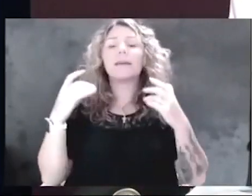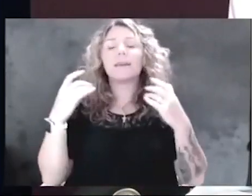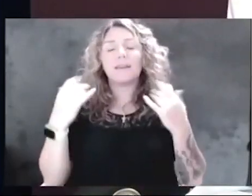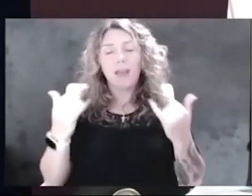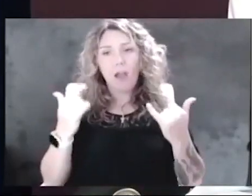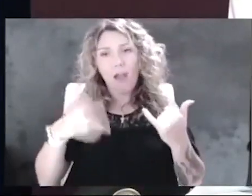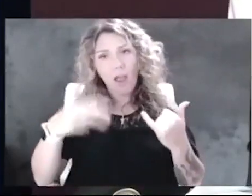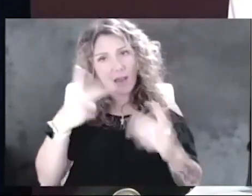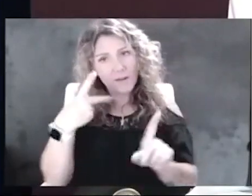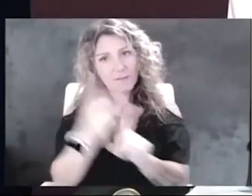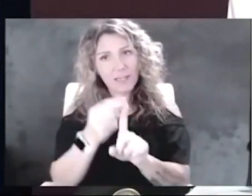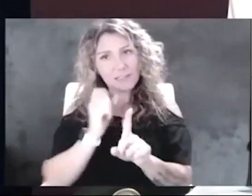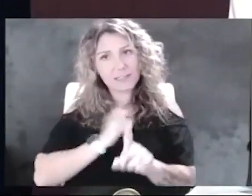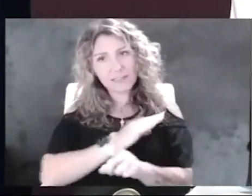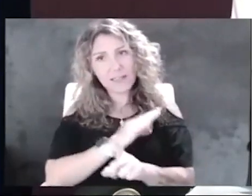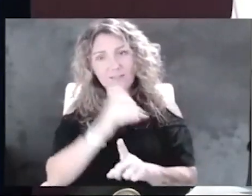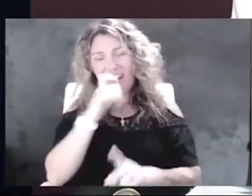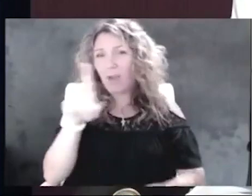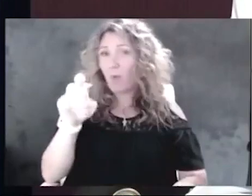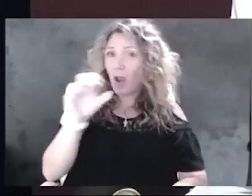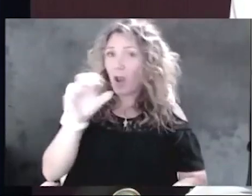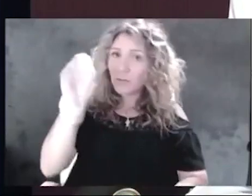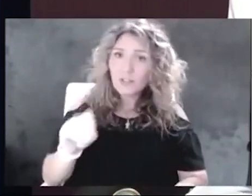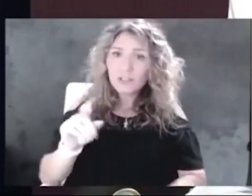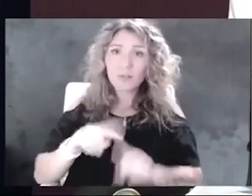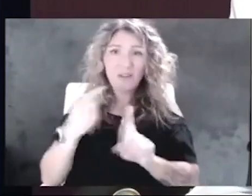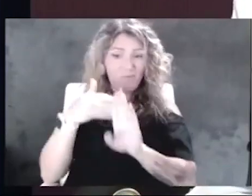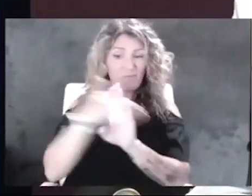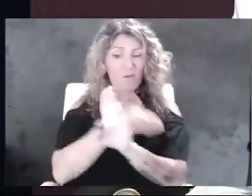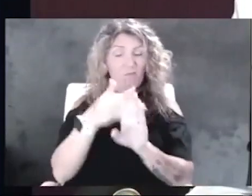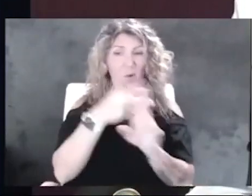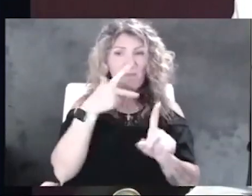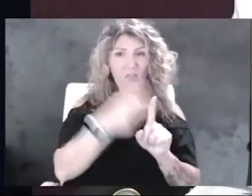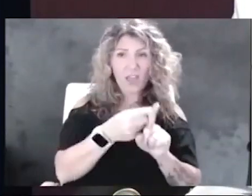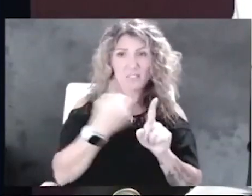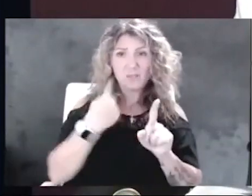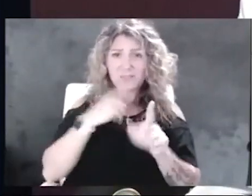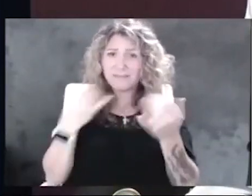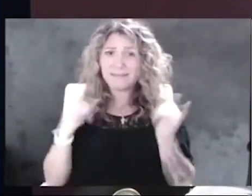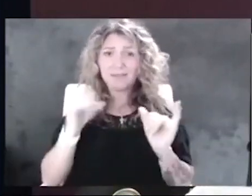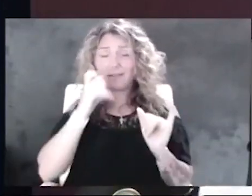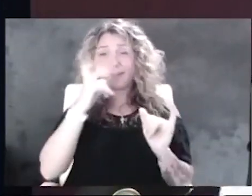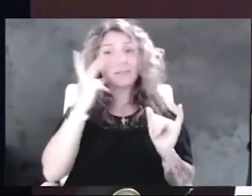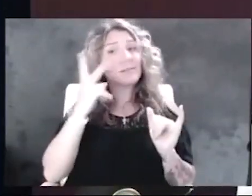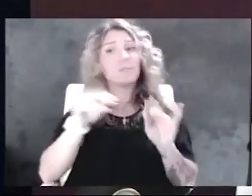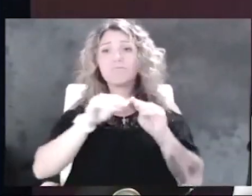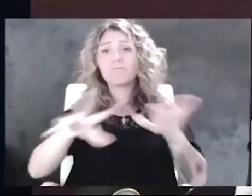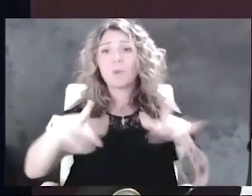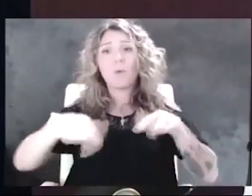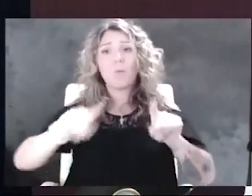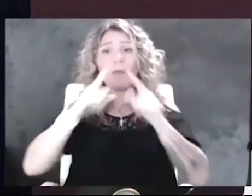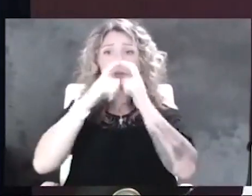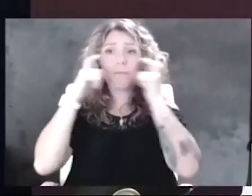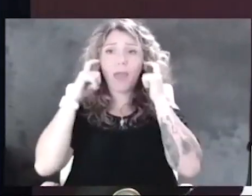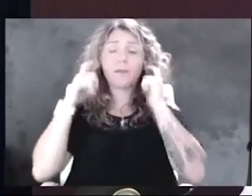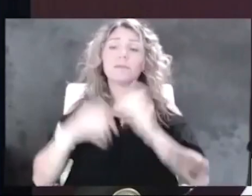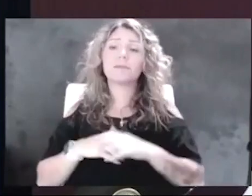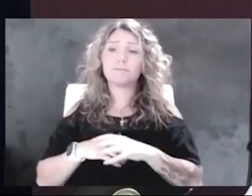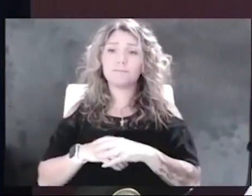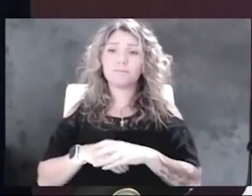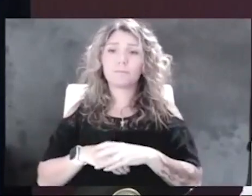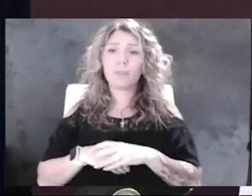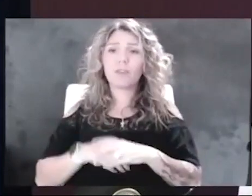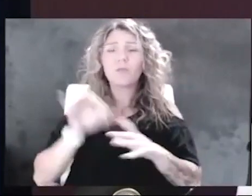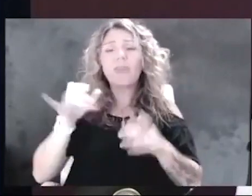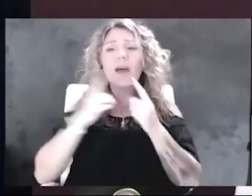100%. And even before we had that many people vaccinated, we still weren't seeing spread when we were masked. And so I think masking works. I think